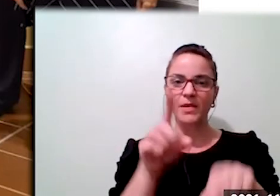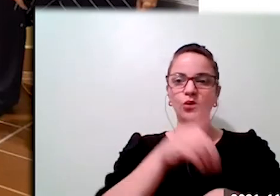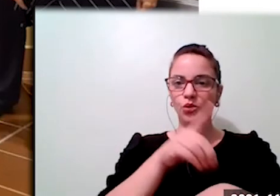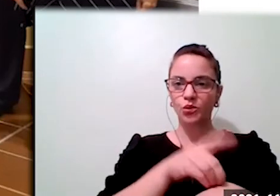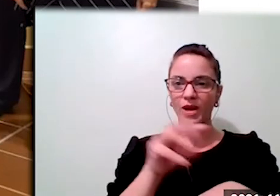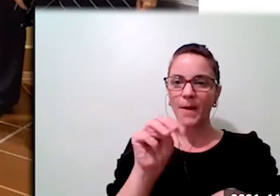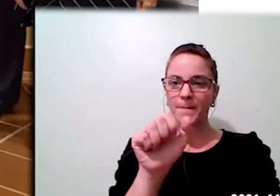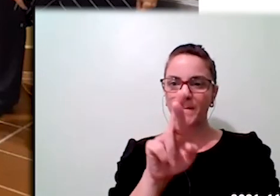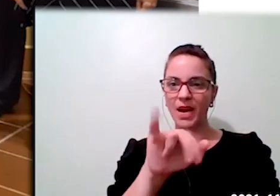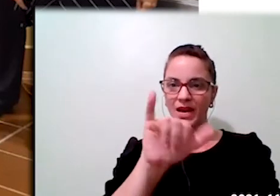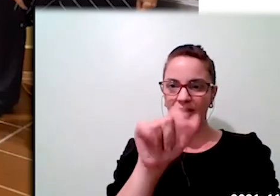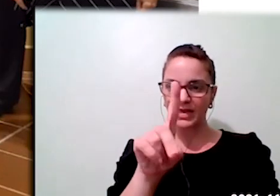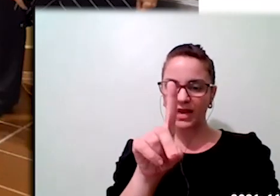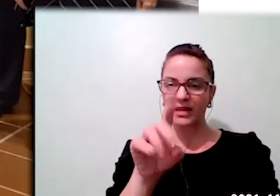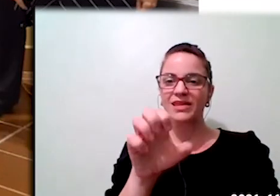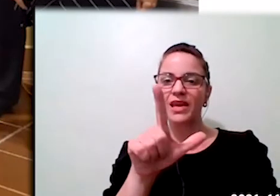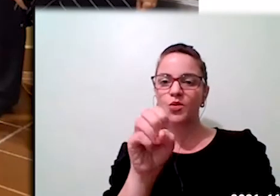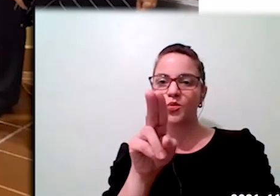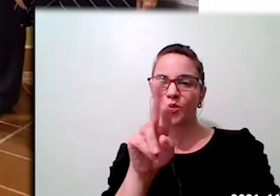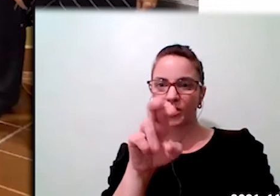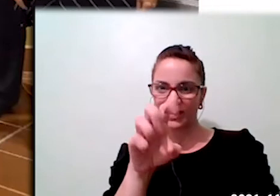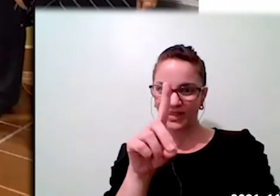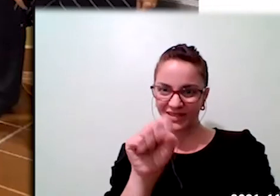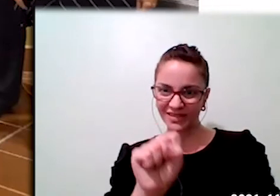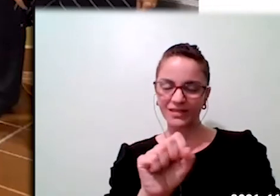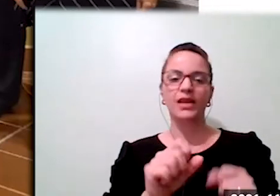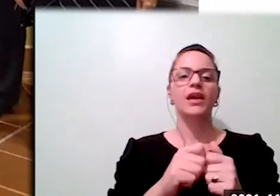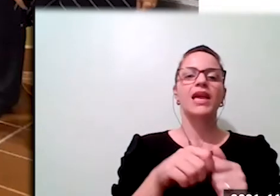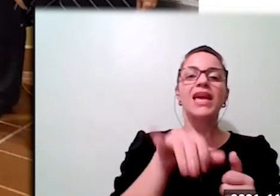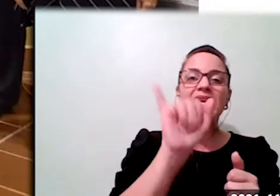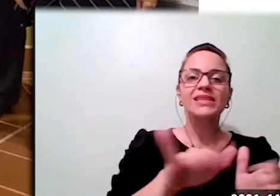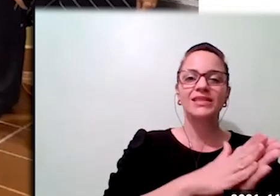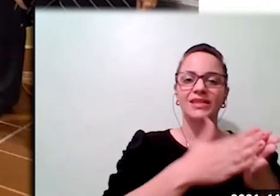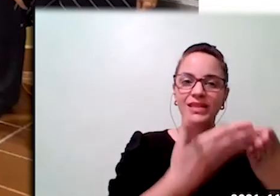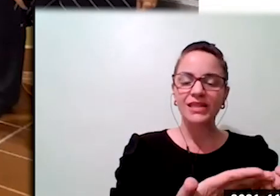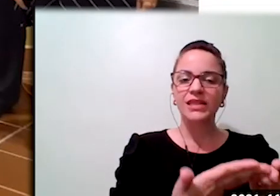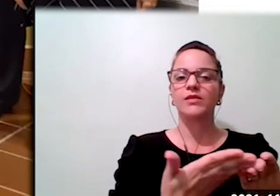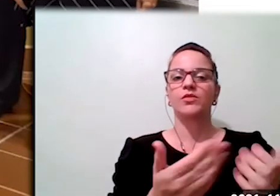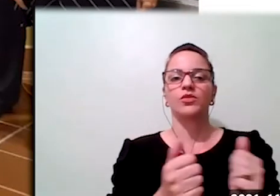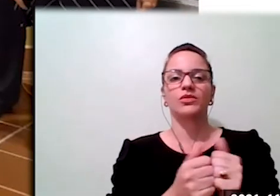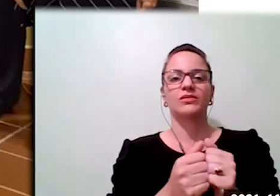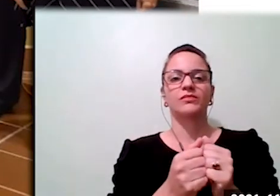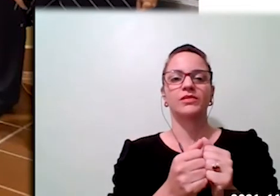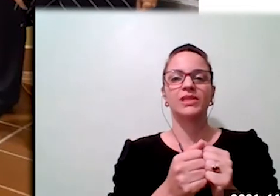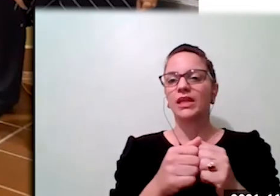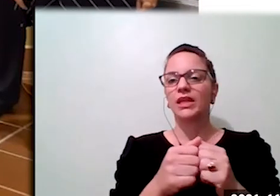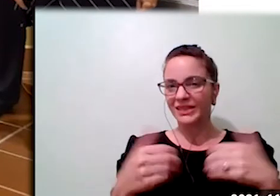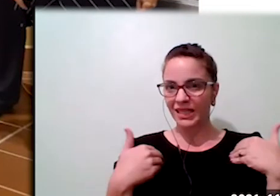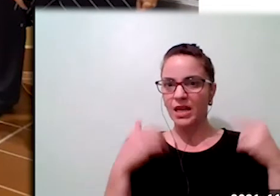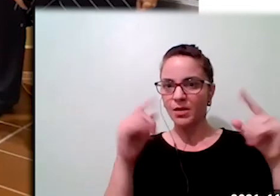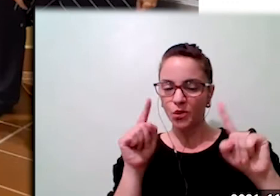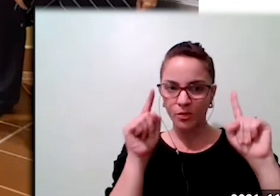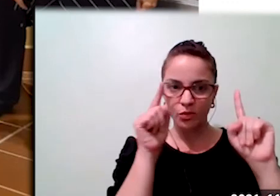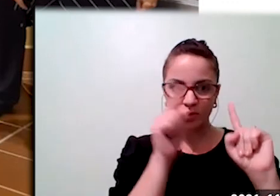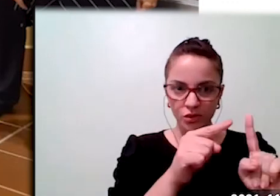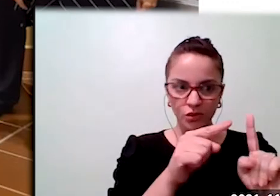Javier. The book was diagrammed and by graphic designer Orlando Clavel, and had the expertise